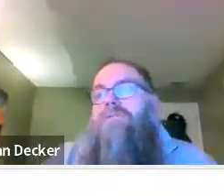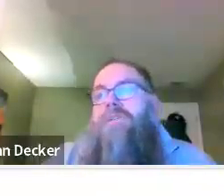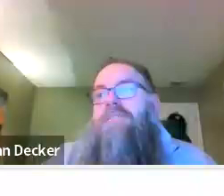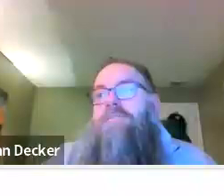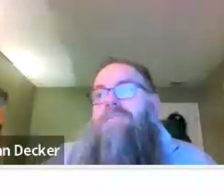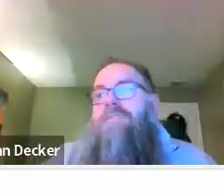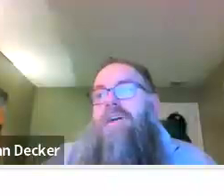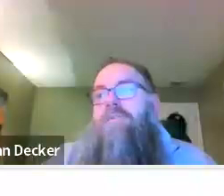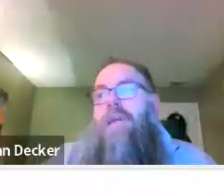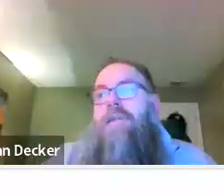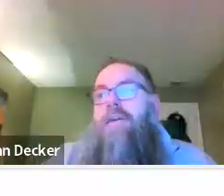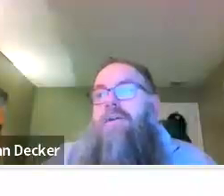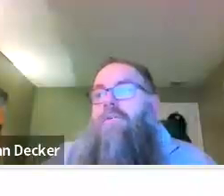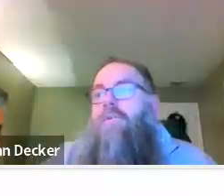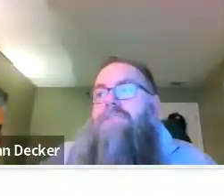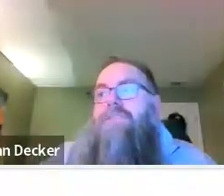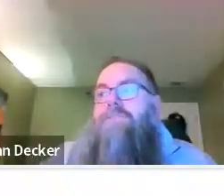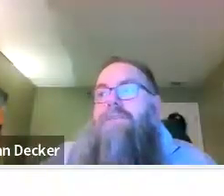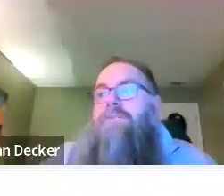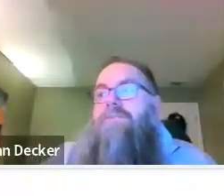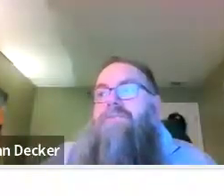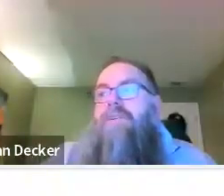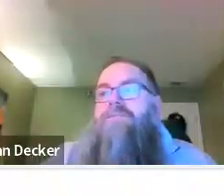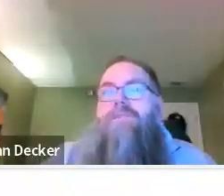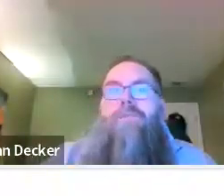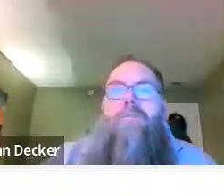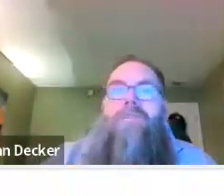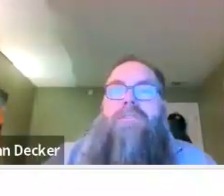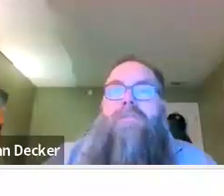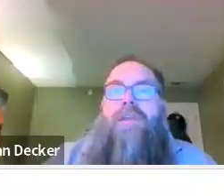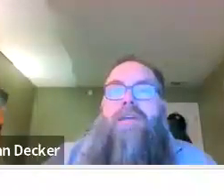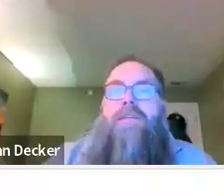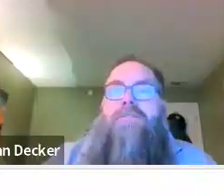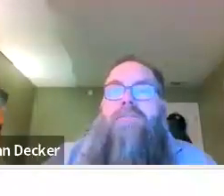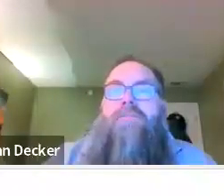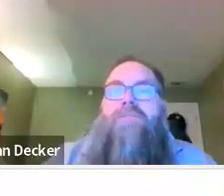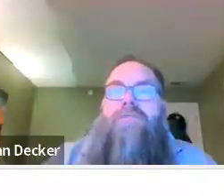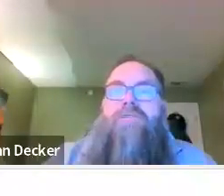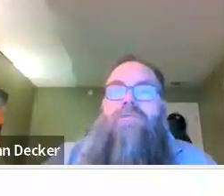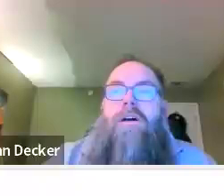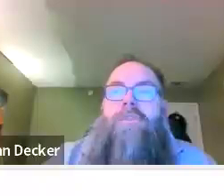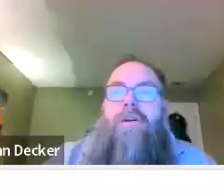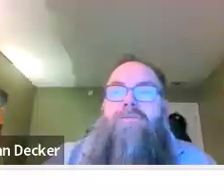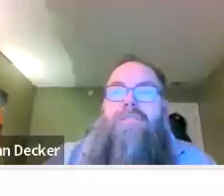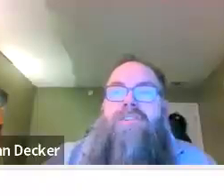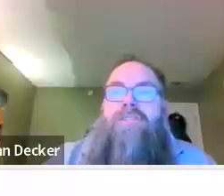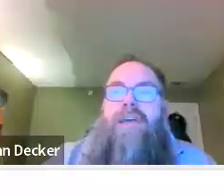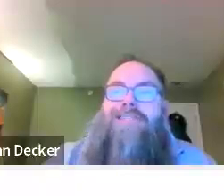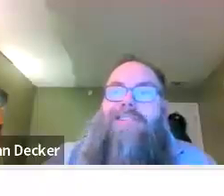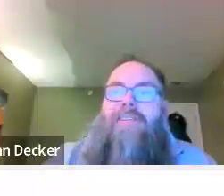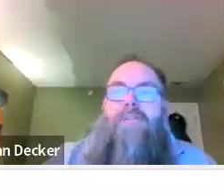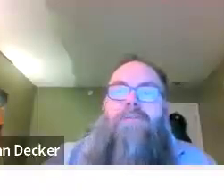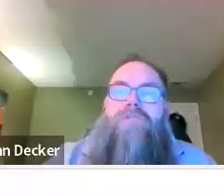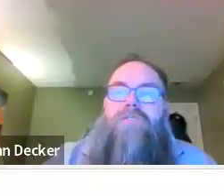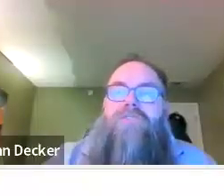forms, which must specify the rate. Once this service acknowledgement form is completed, regional centers will update